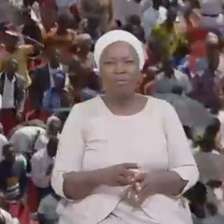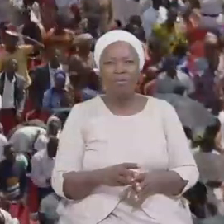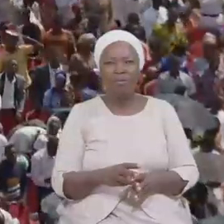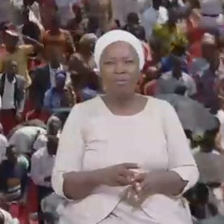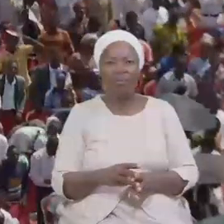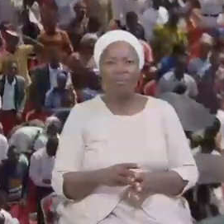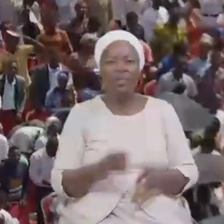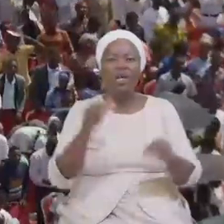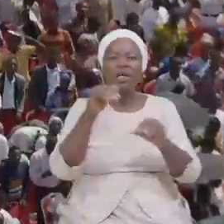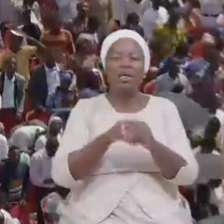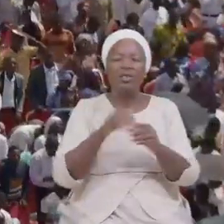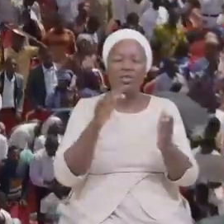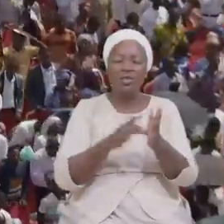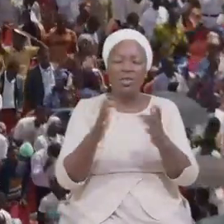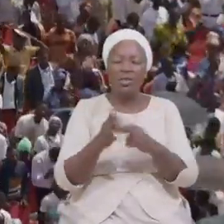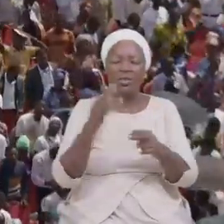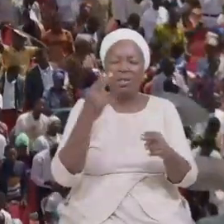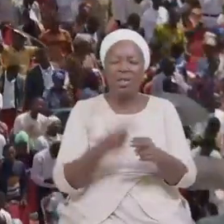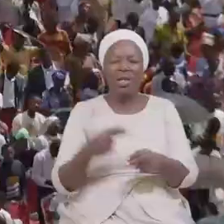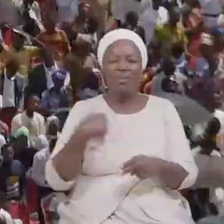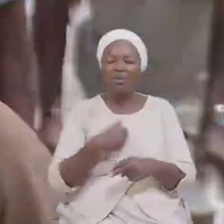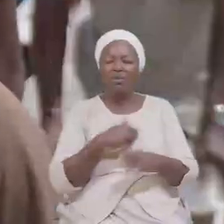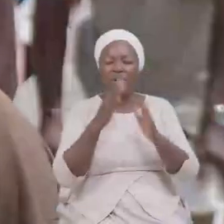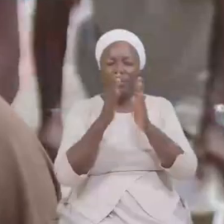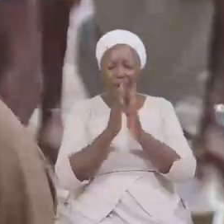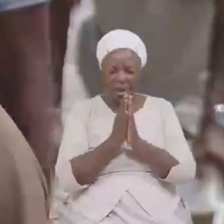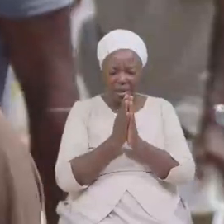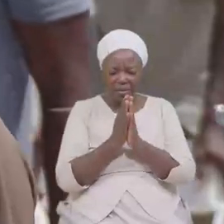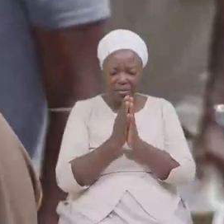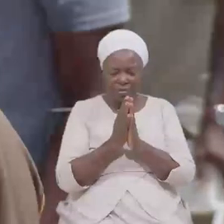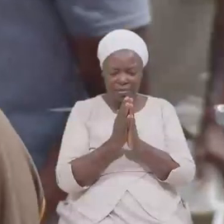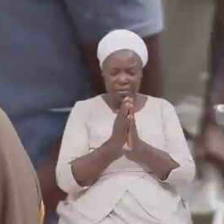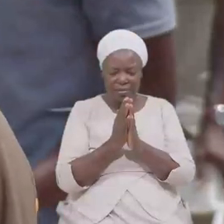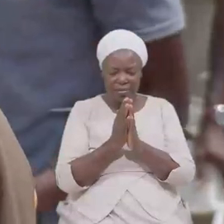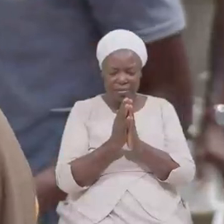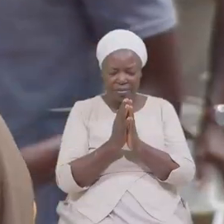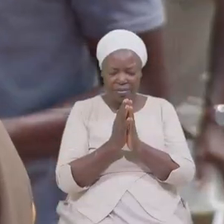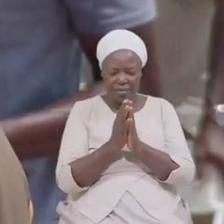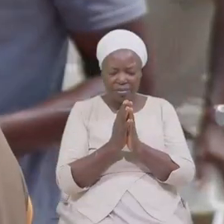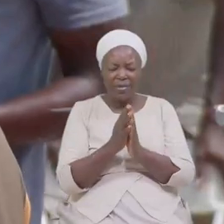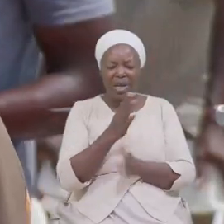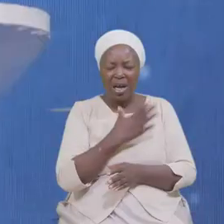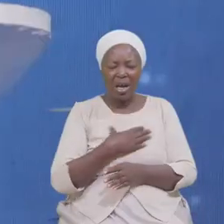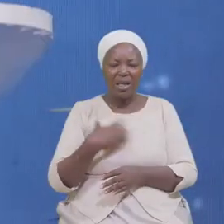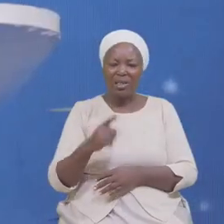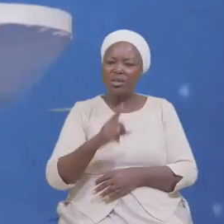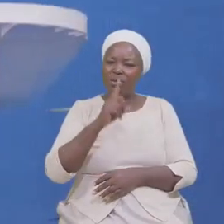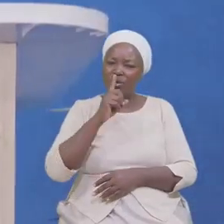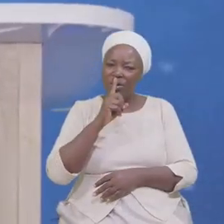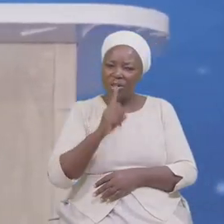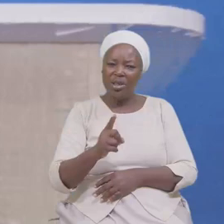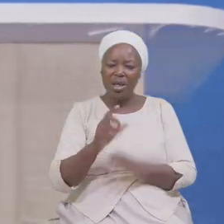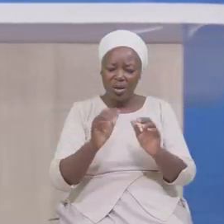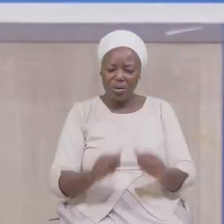In Jesus' name we pray. And the sincere,